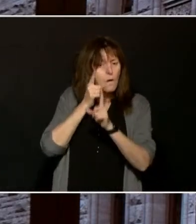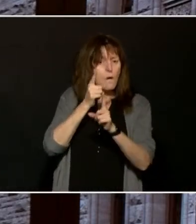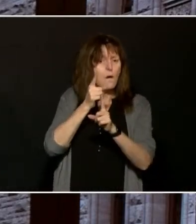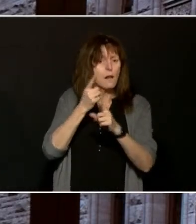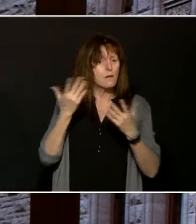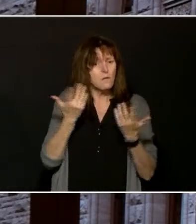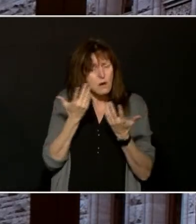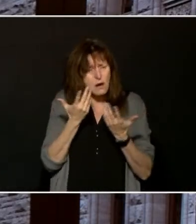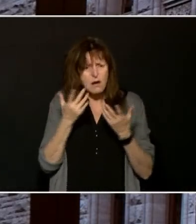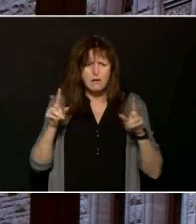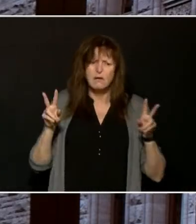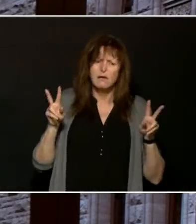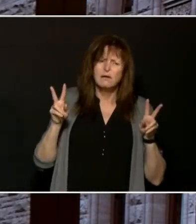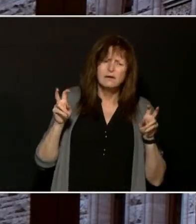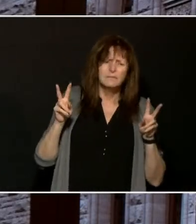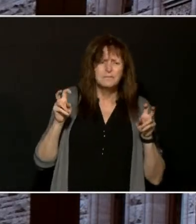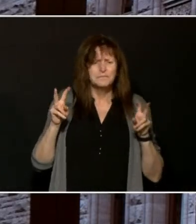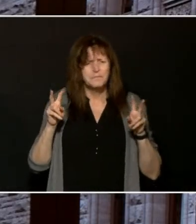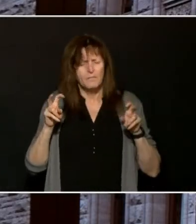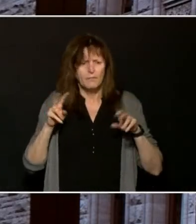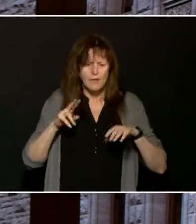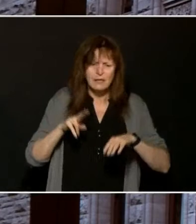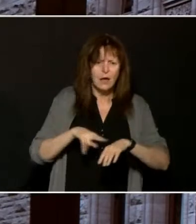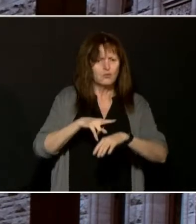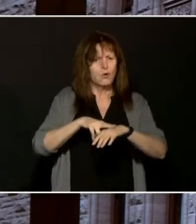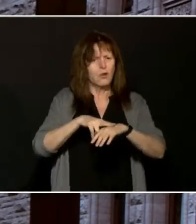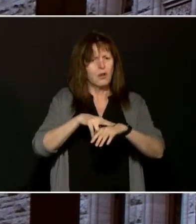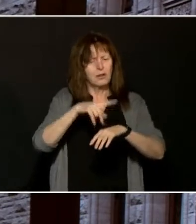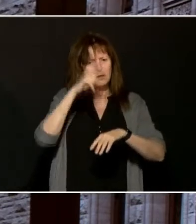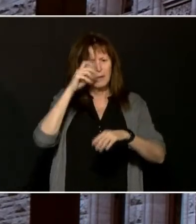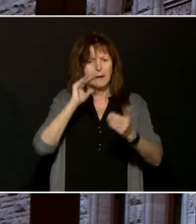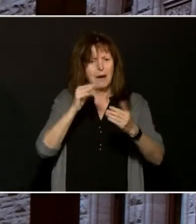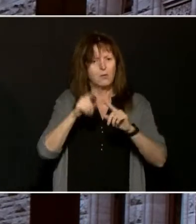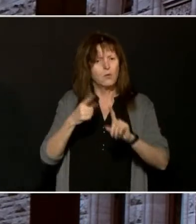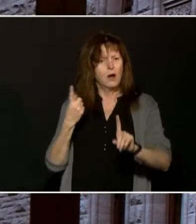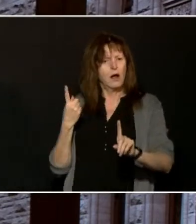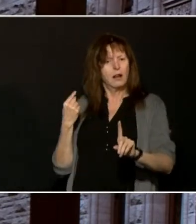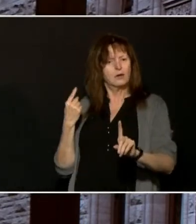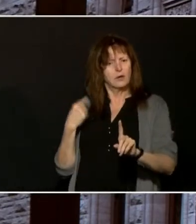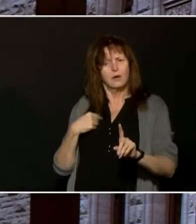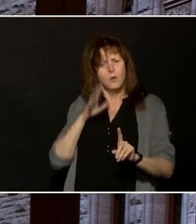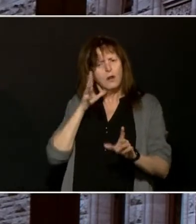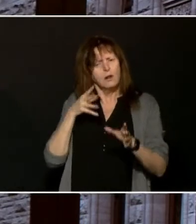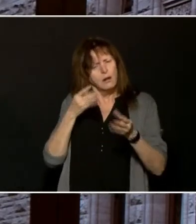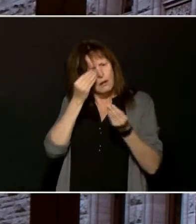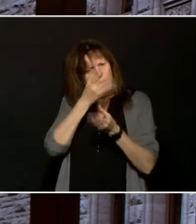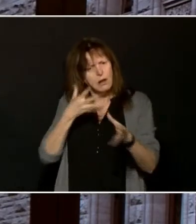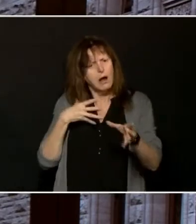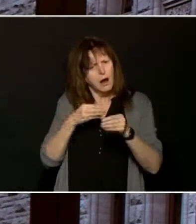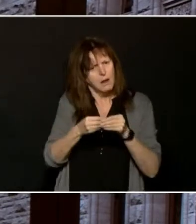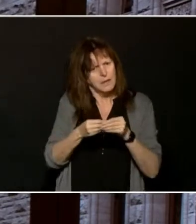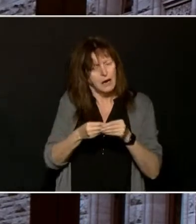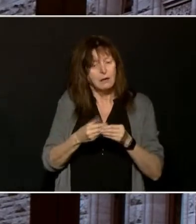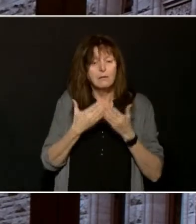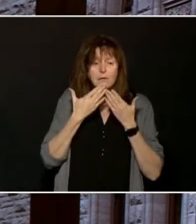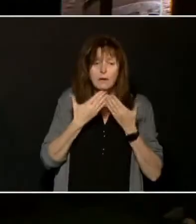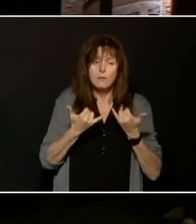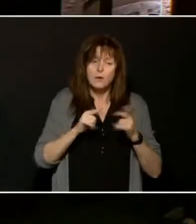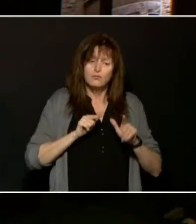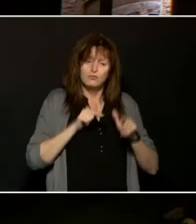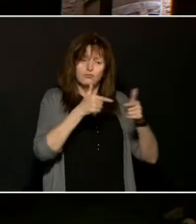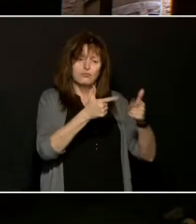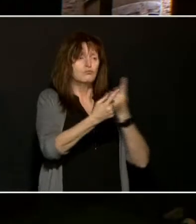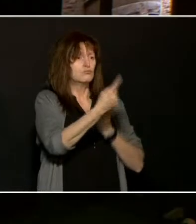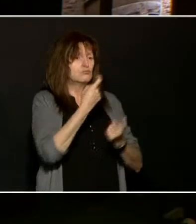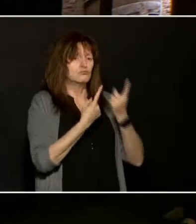normal summer than we did last year. So we'll be updating you on that in the near future. So thank you for that, and now we'll open to the media for questions. We'll